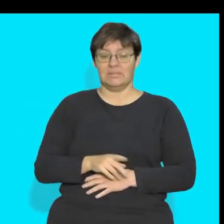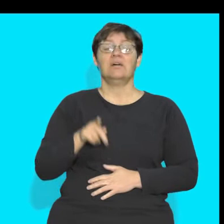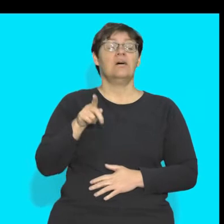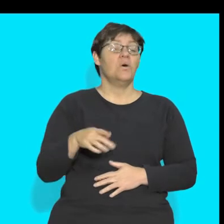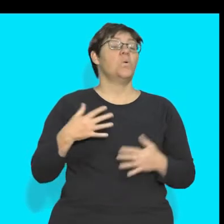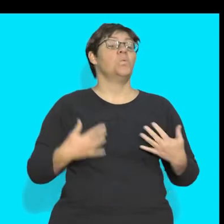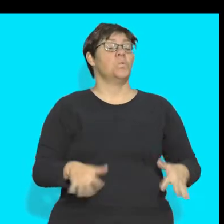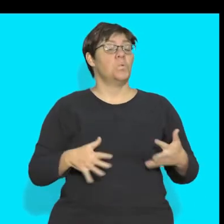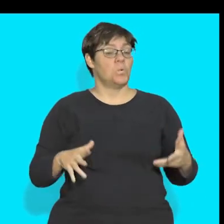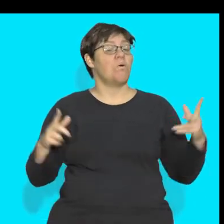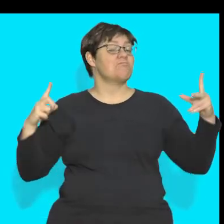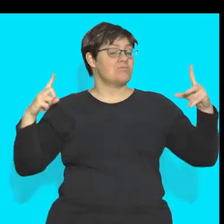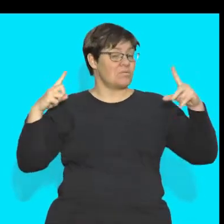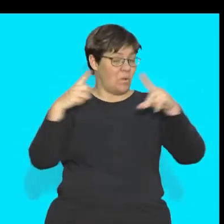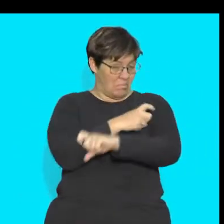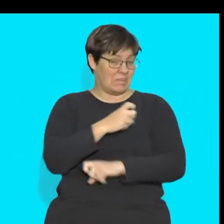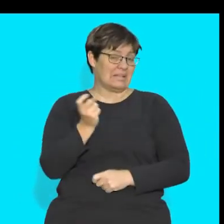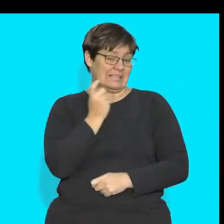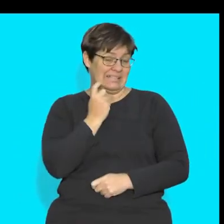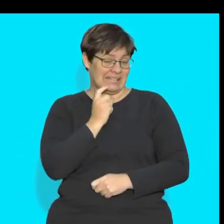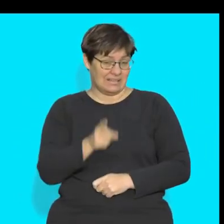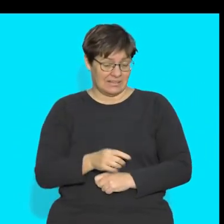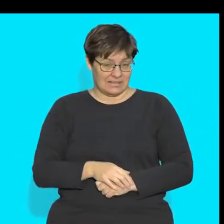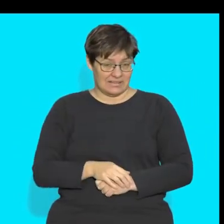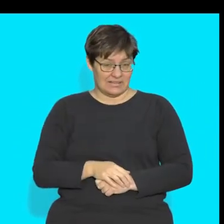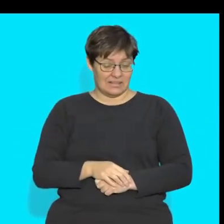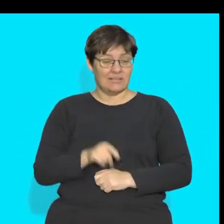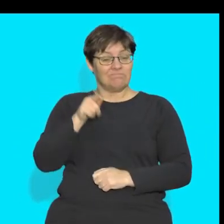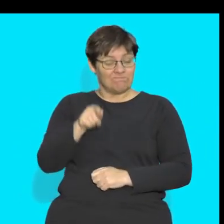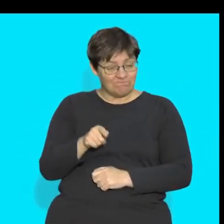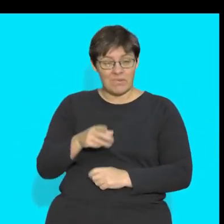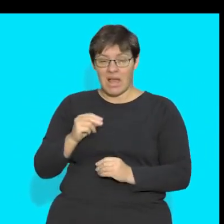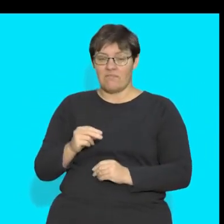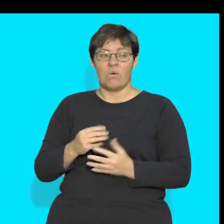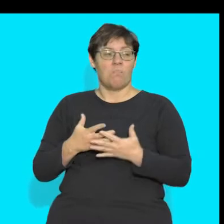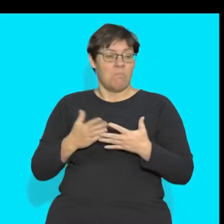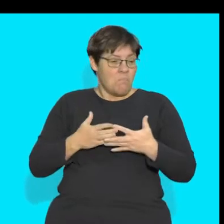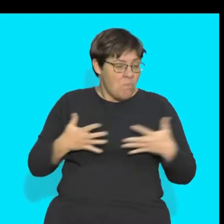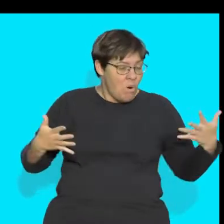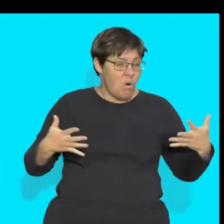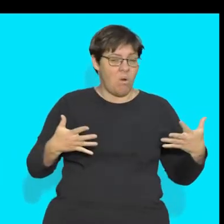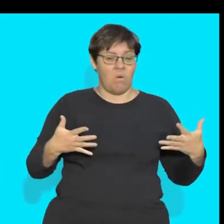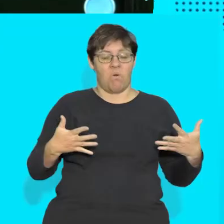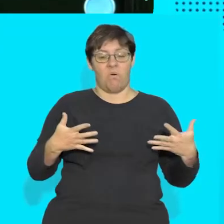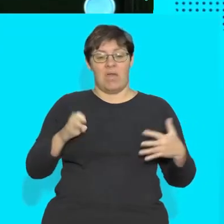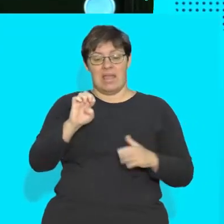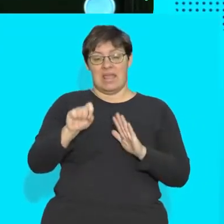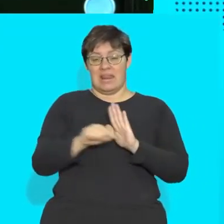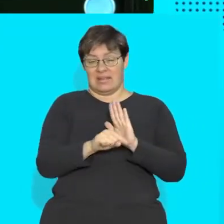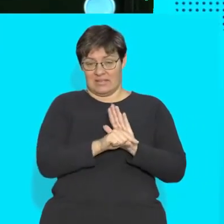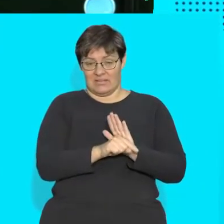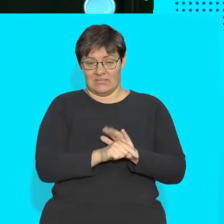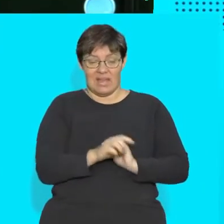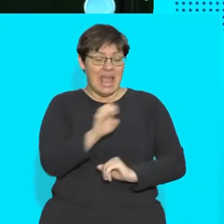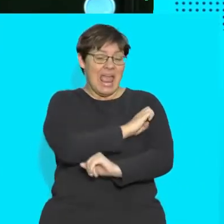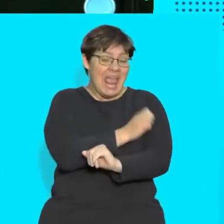Iron is a very complicated metal. Iron has significantly more electrons, that has